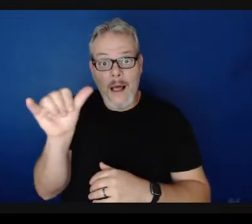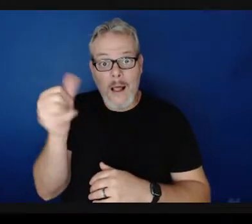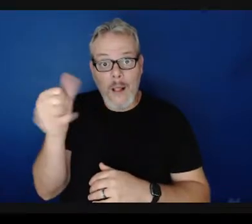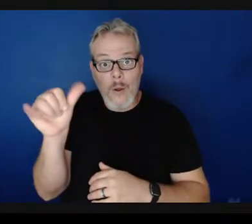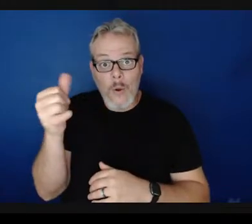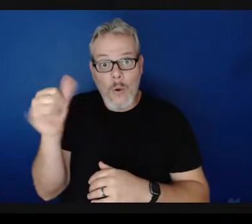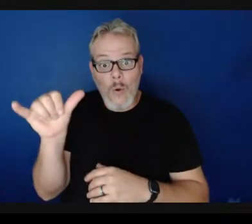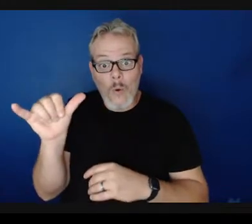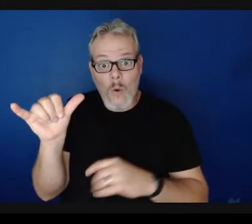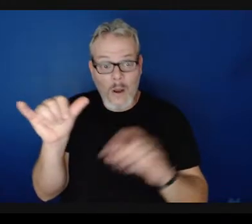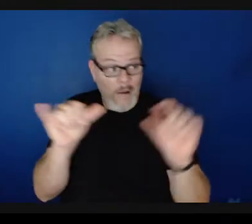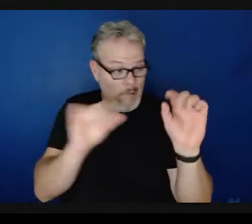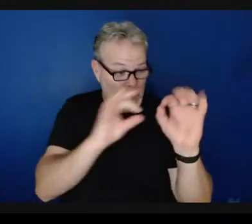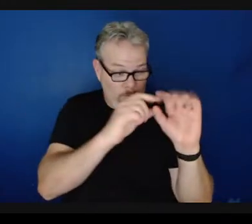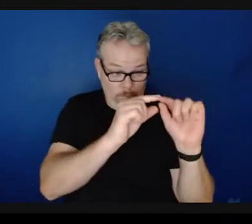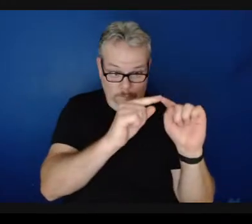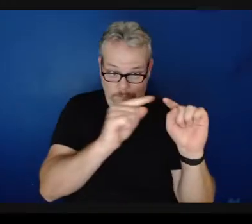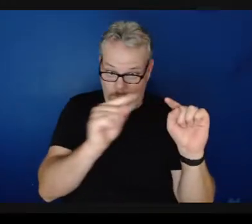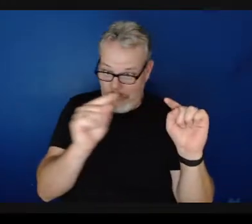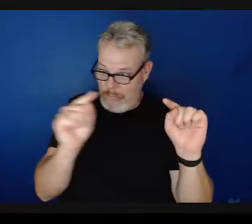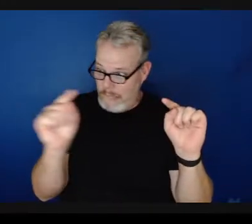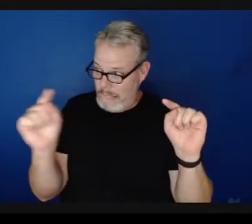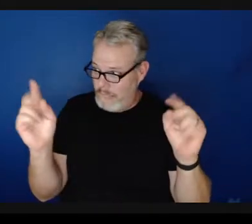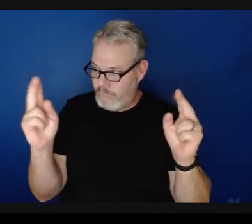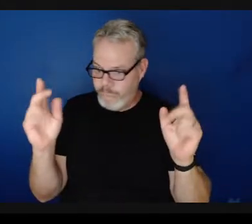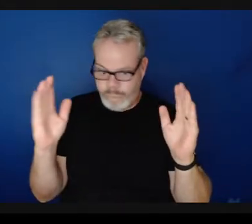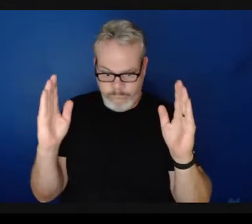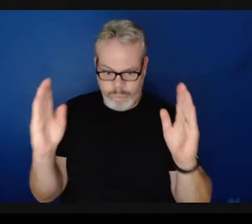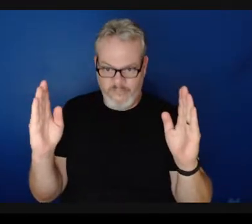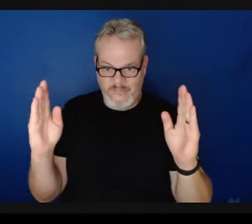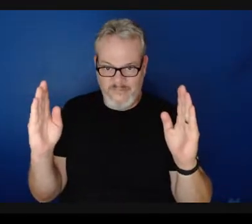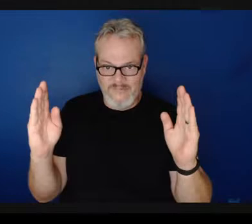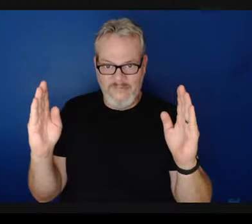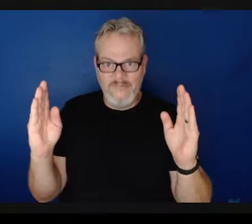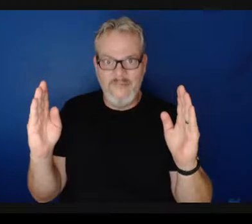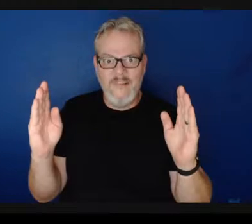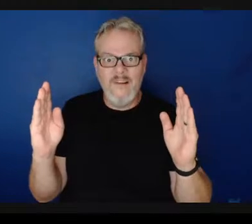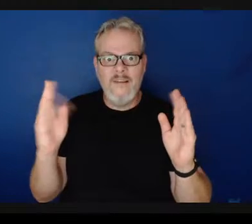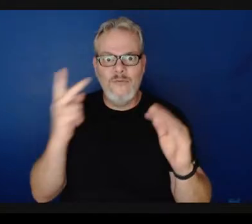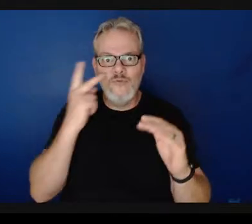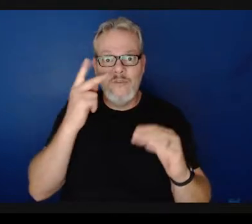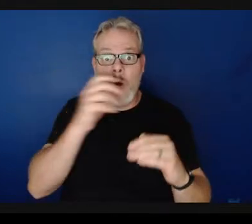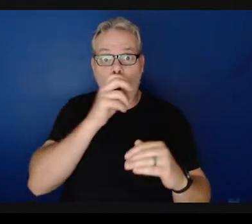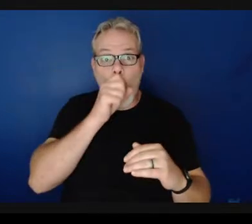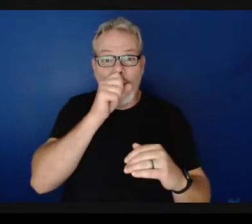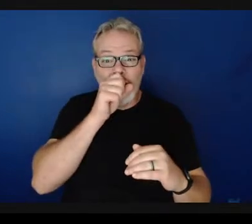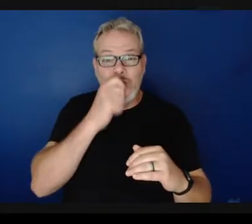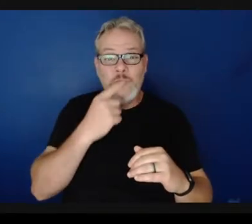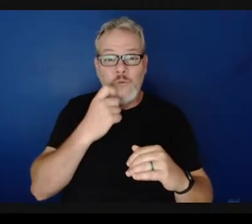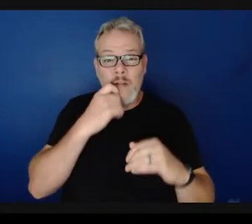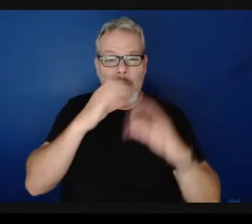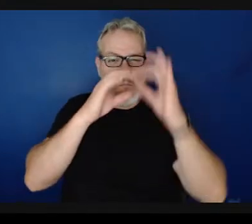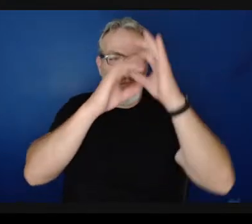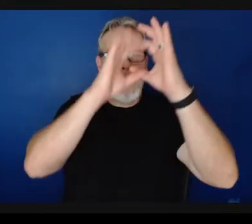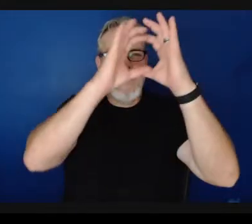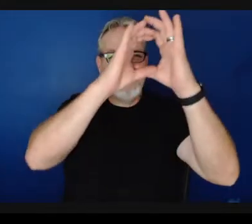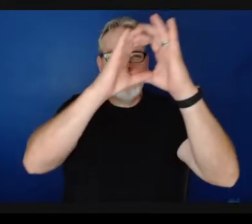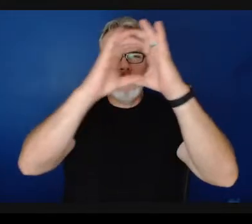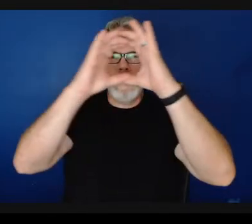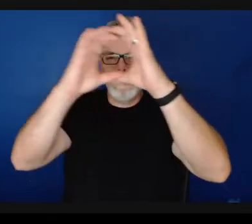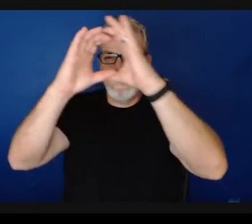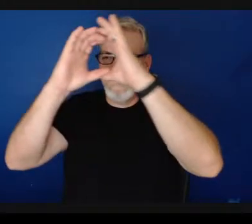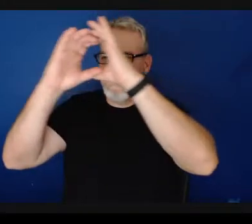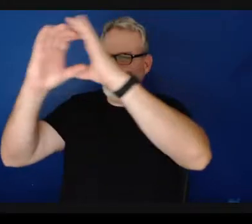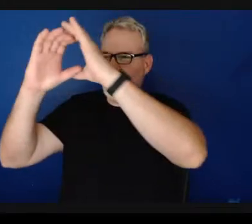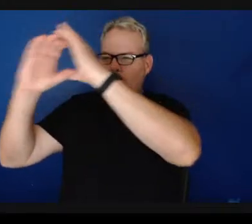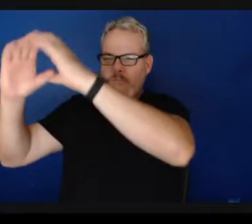actually spreads quite a bit more laterally, where these orange ones cluster more so under the summit. So the south flank is over here moving away. But you can